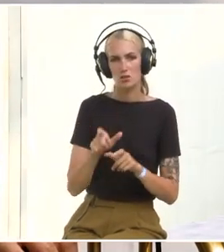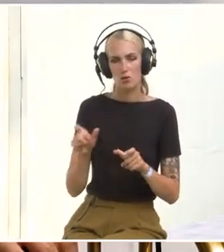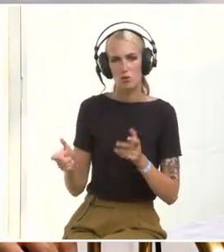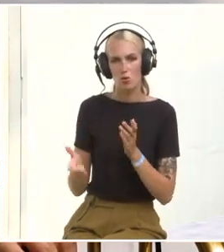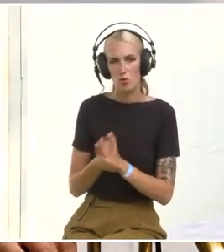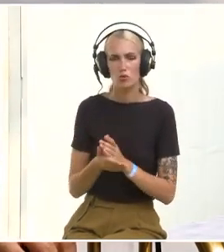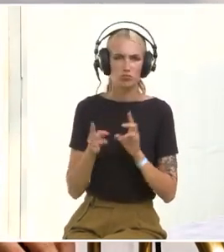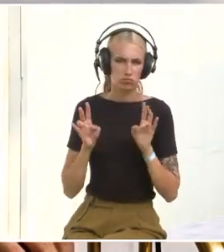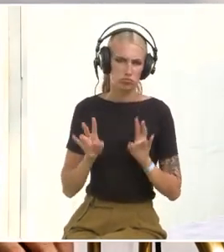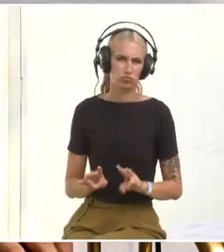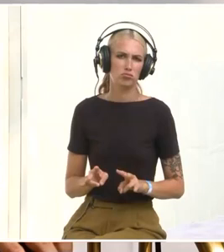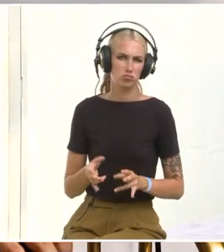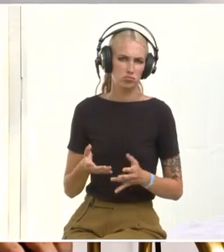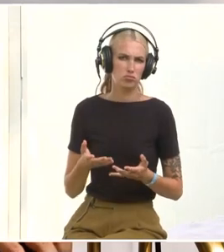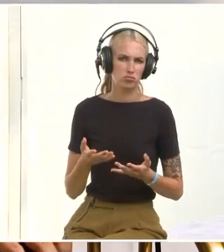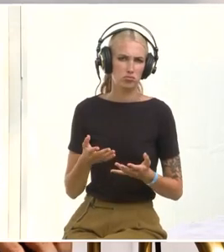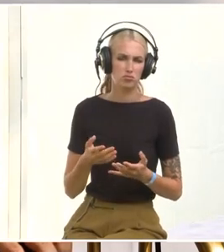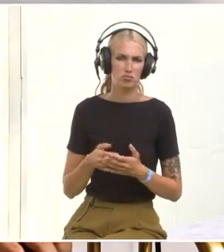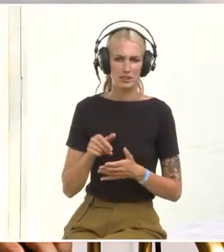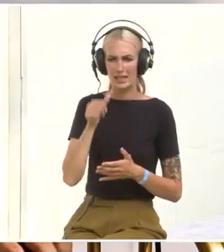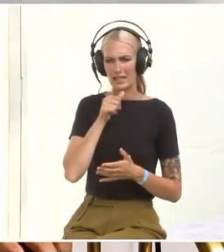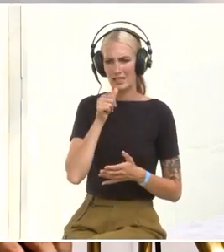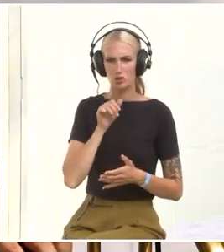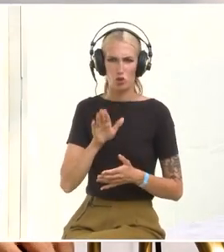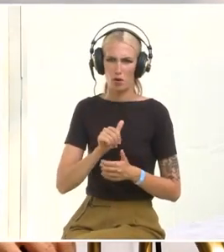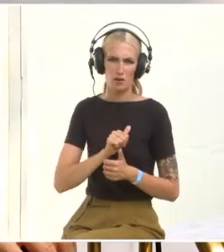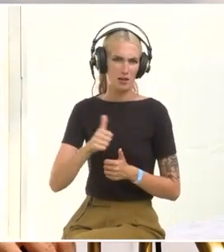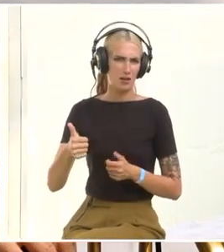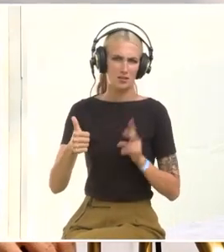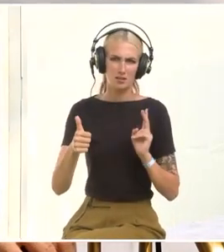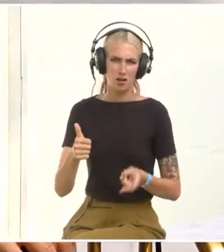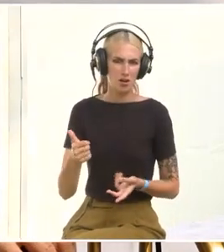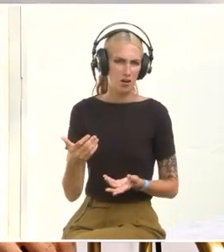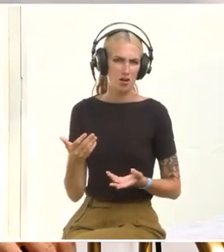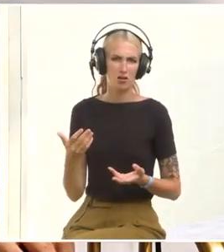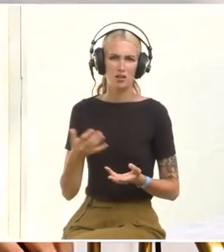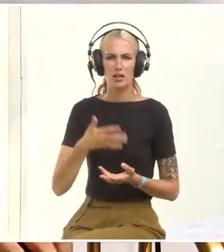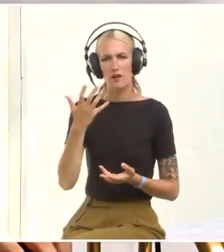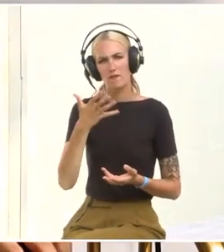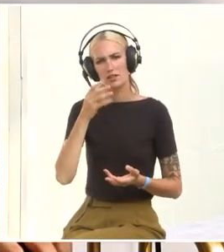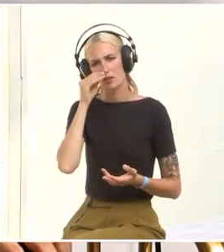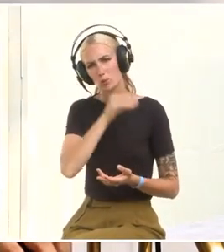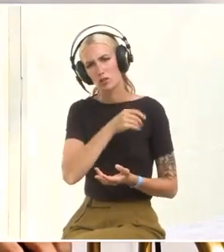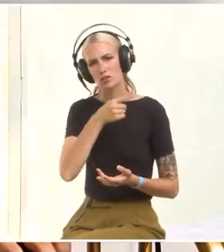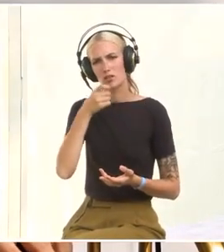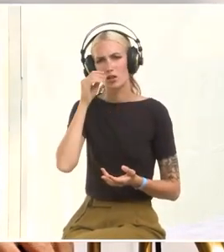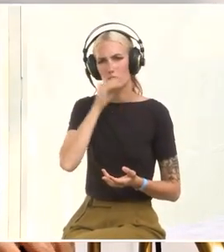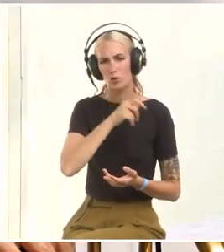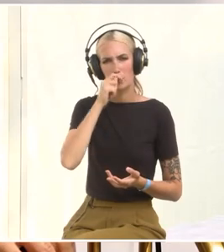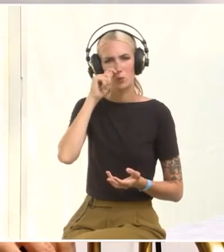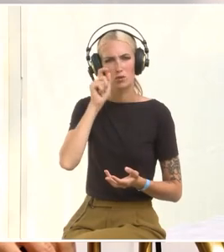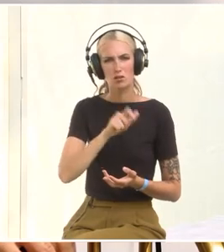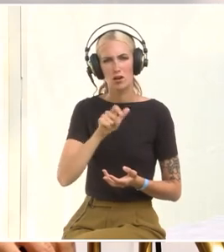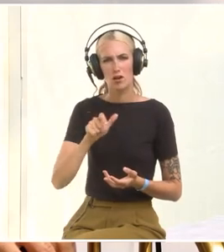can be also a big advantage for Estonia. So if you accommodated here 50,000, 100,000